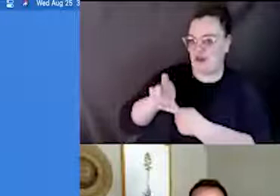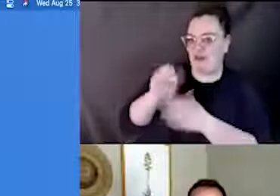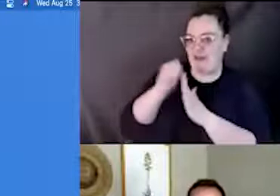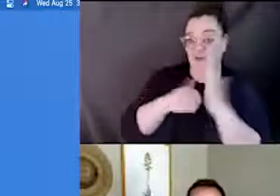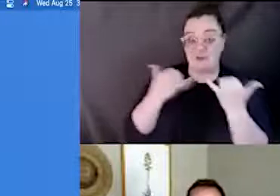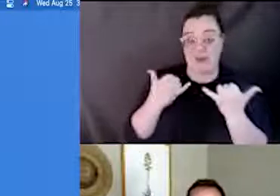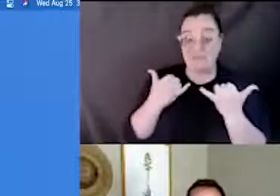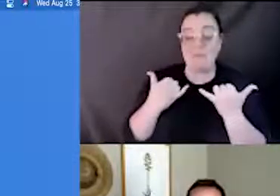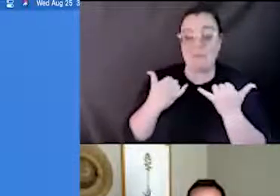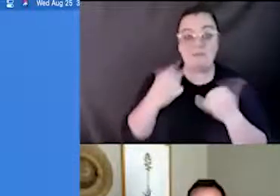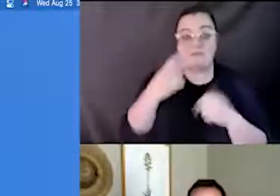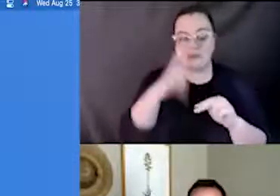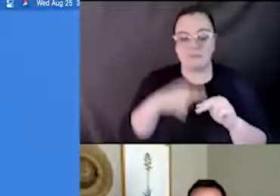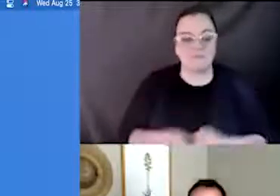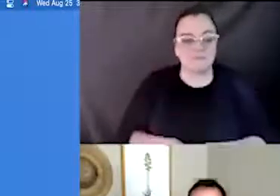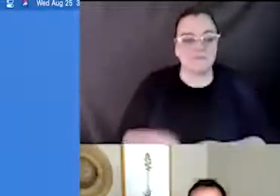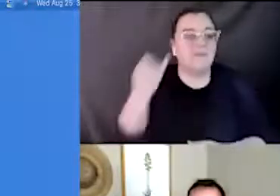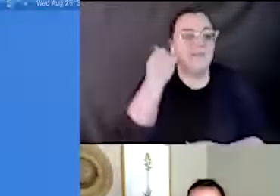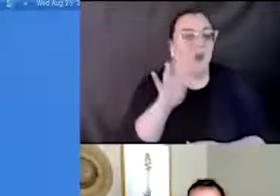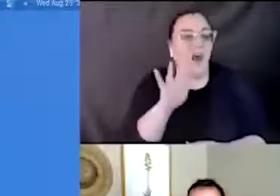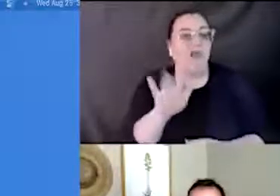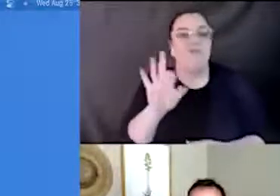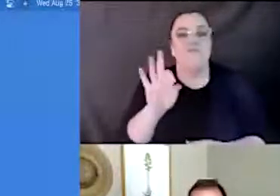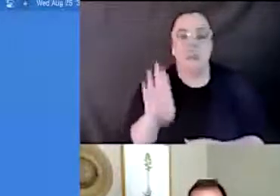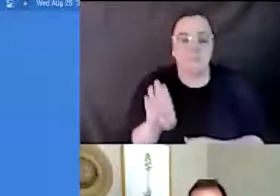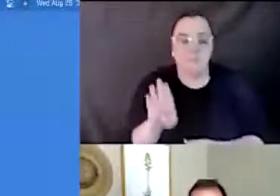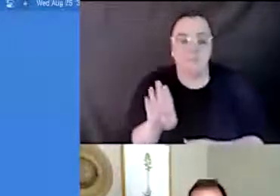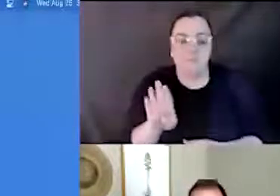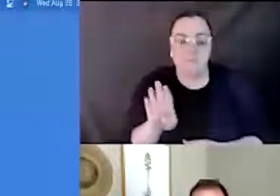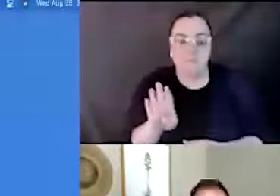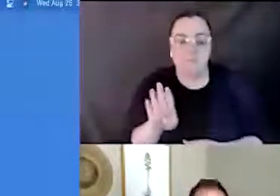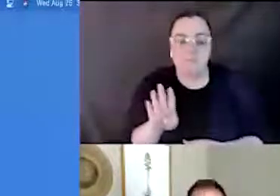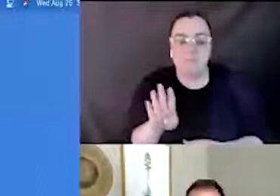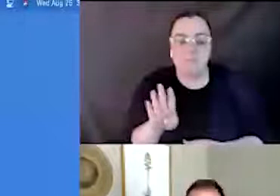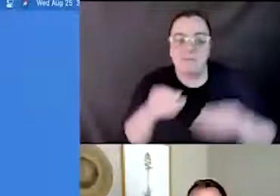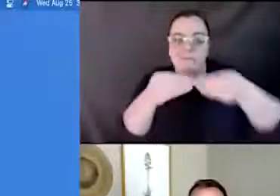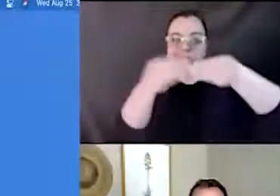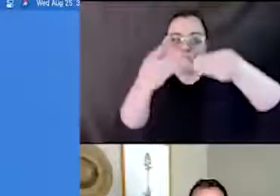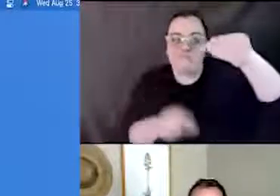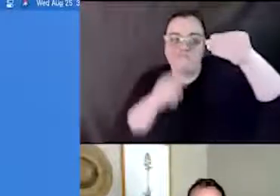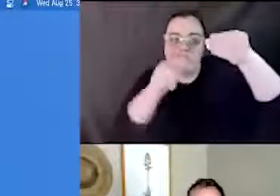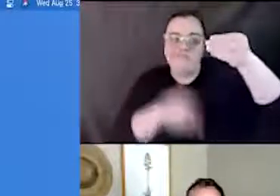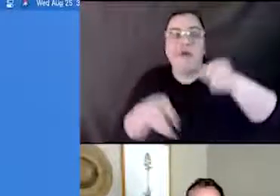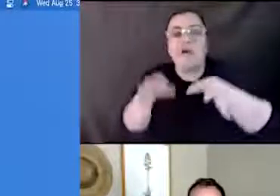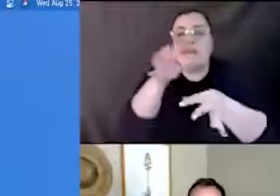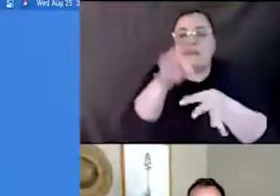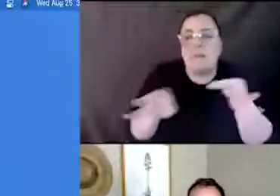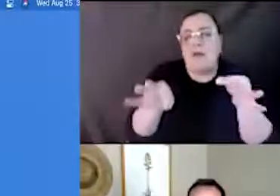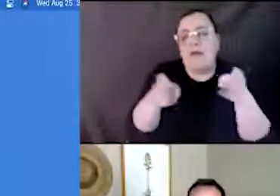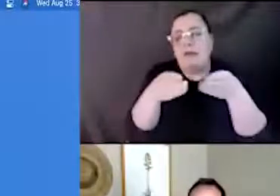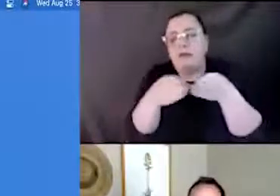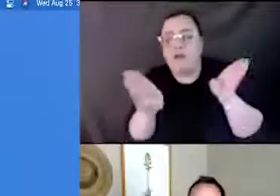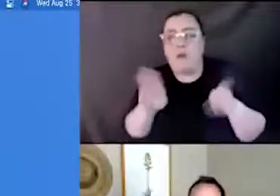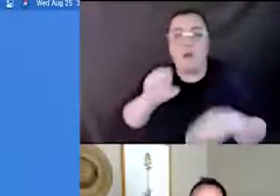right, so if we click here on Facebook, this expands a section of just simple, general, pre-written social media